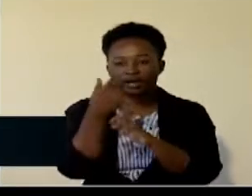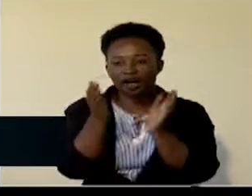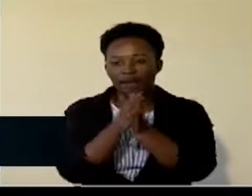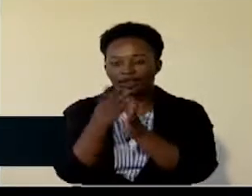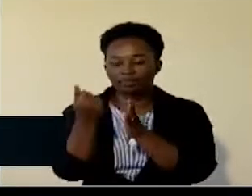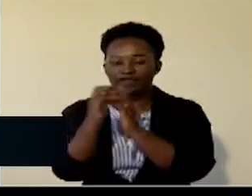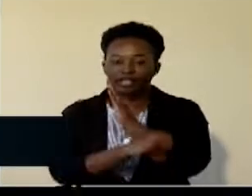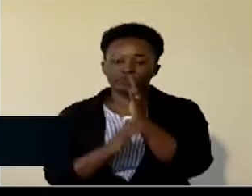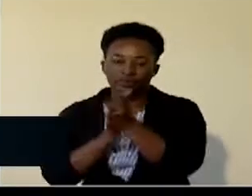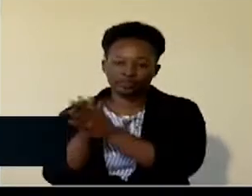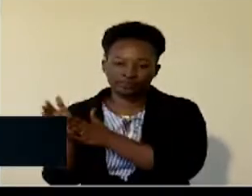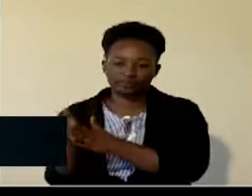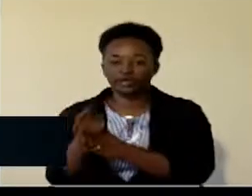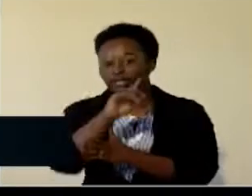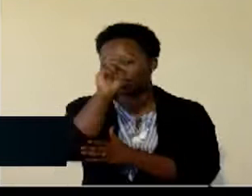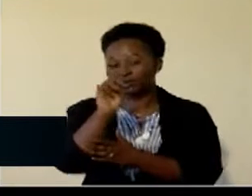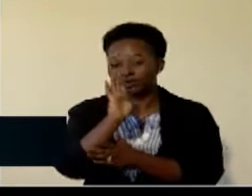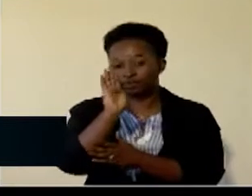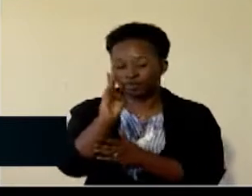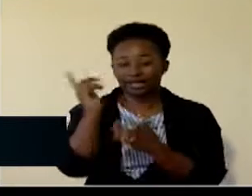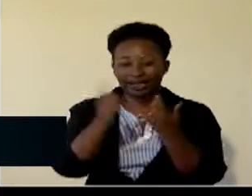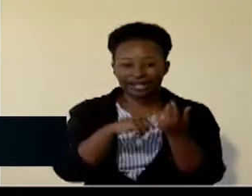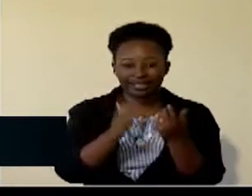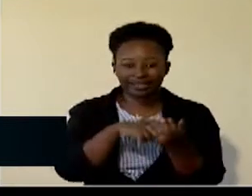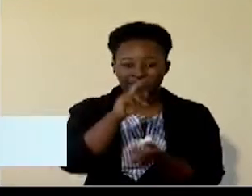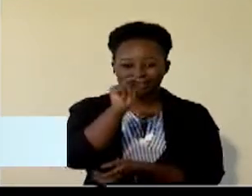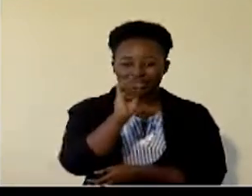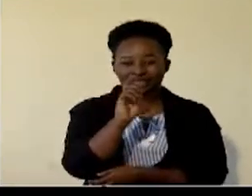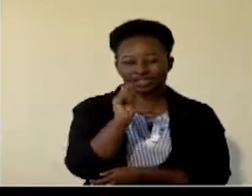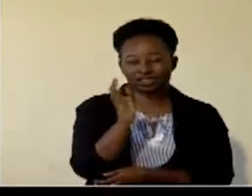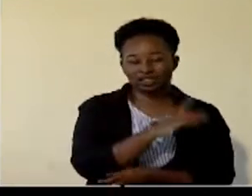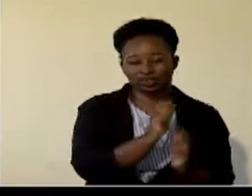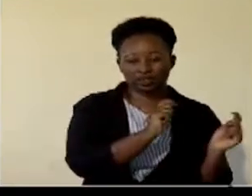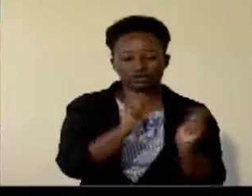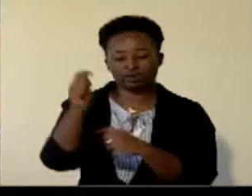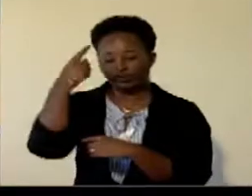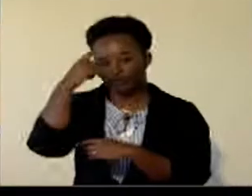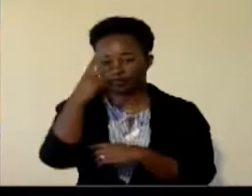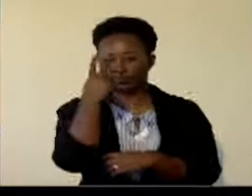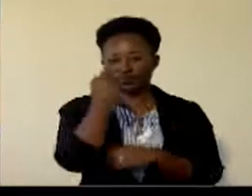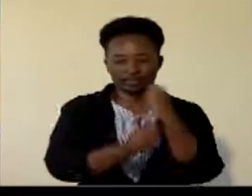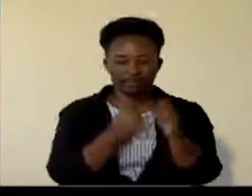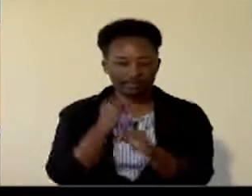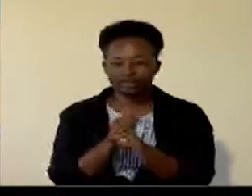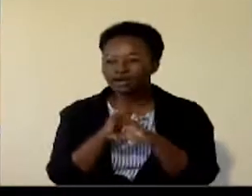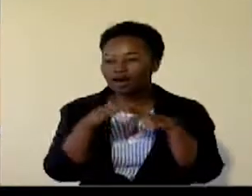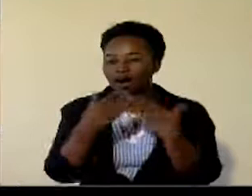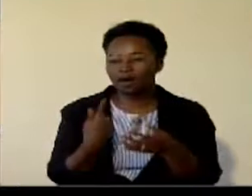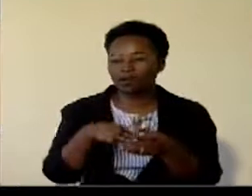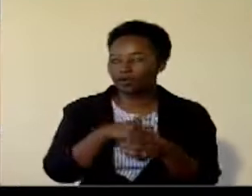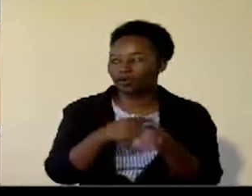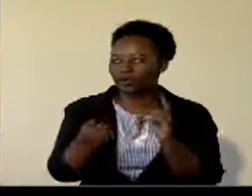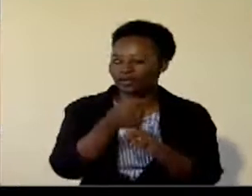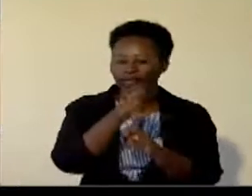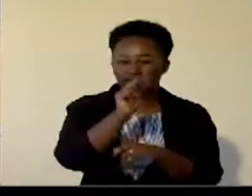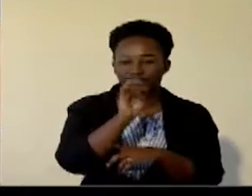it is calculated the net transfers for both years. How do we get net transfers? Learners, do you remember how